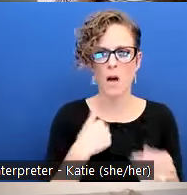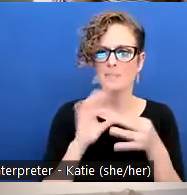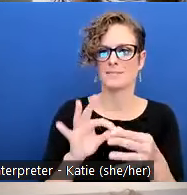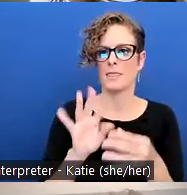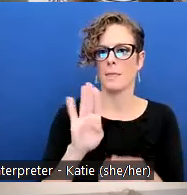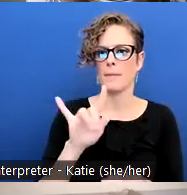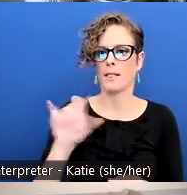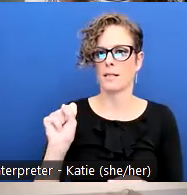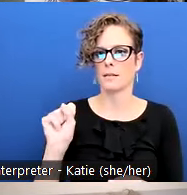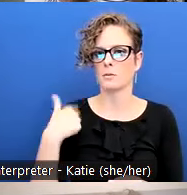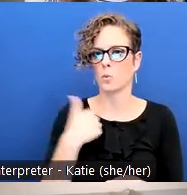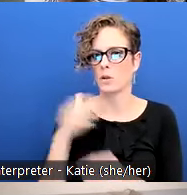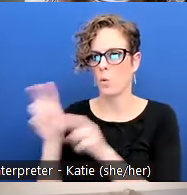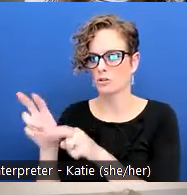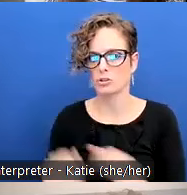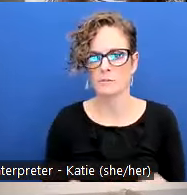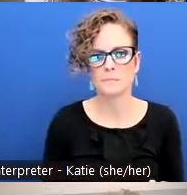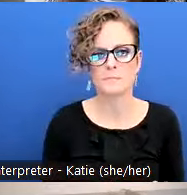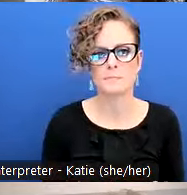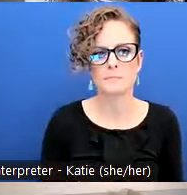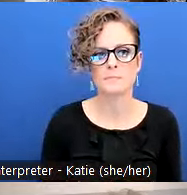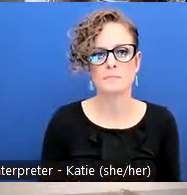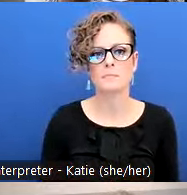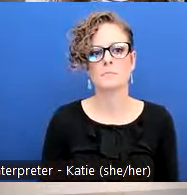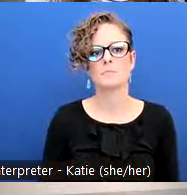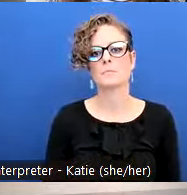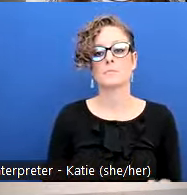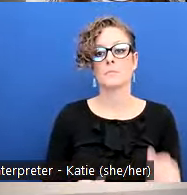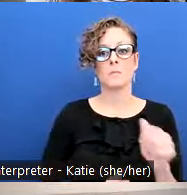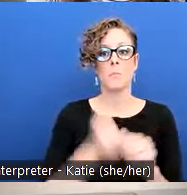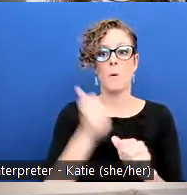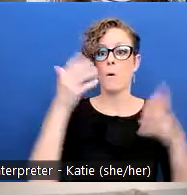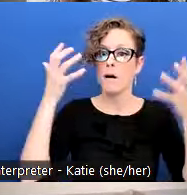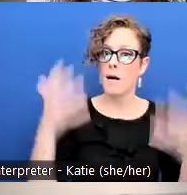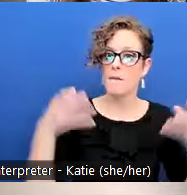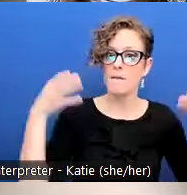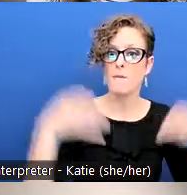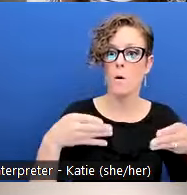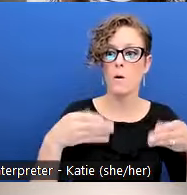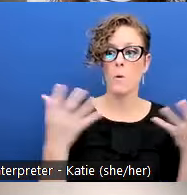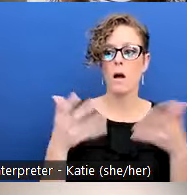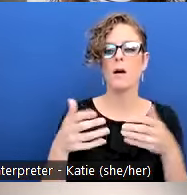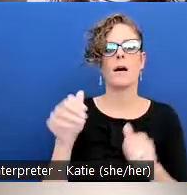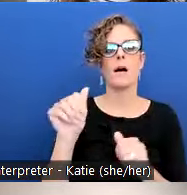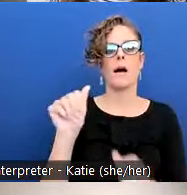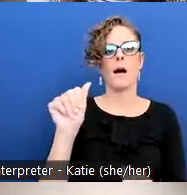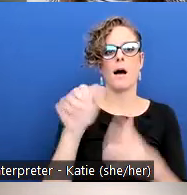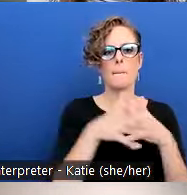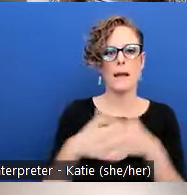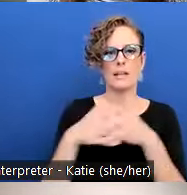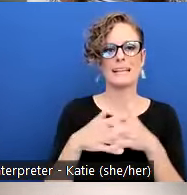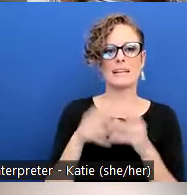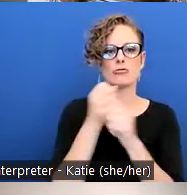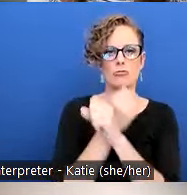One of the main focuses for everyone this year was American Rescue Plan Act funding. So this